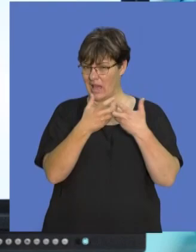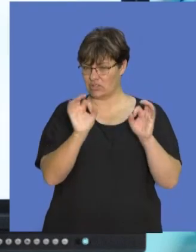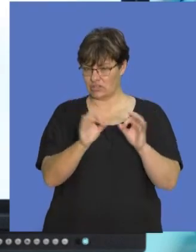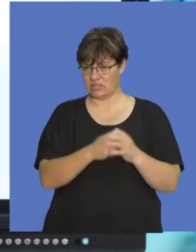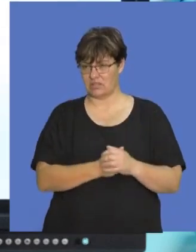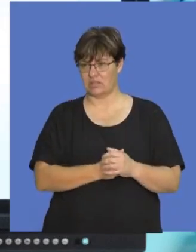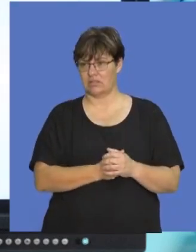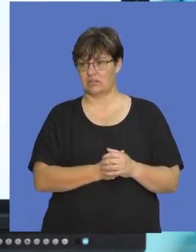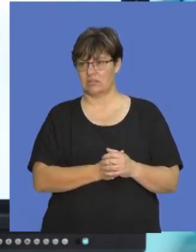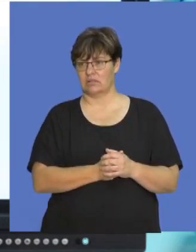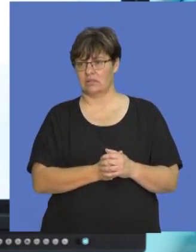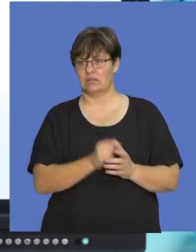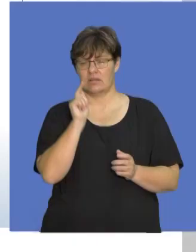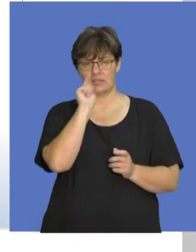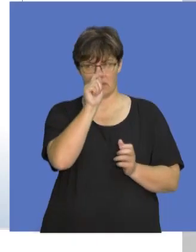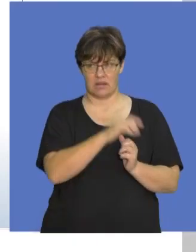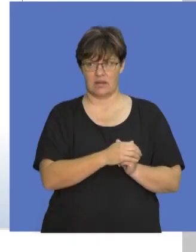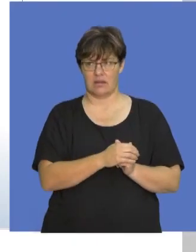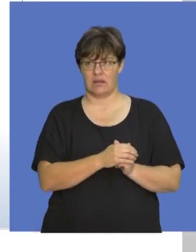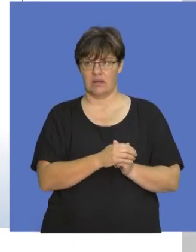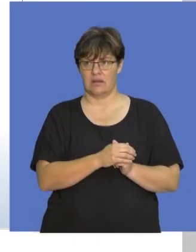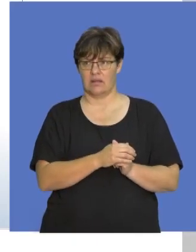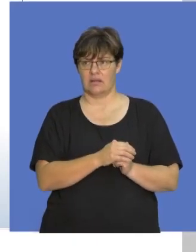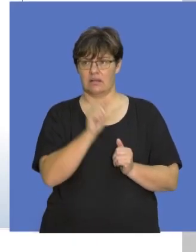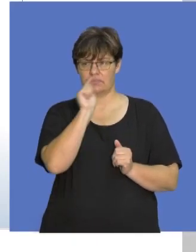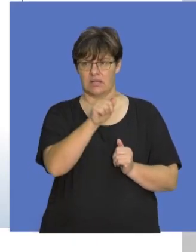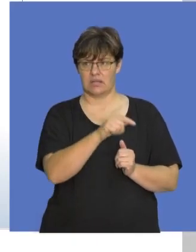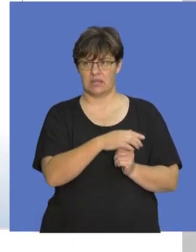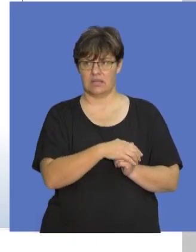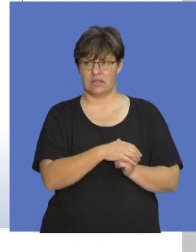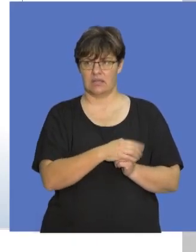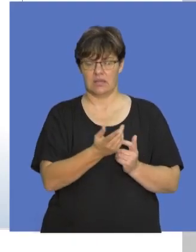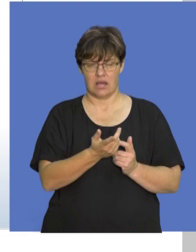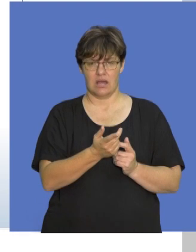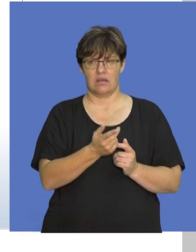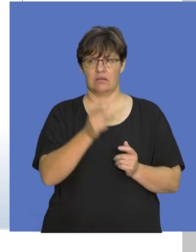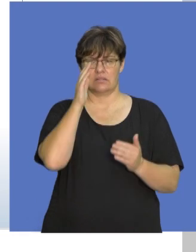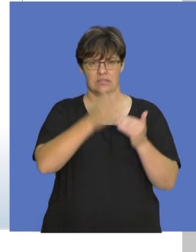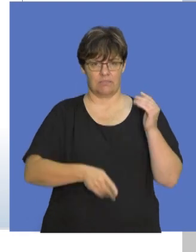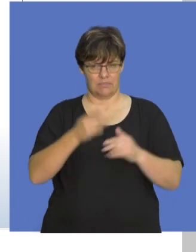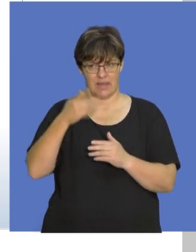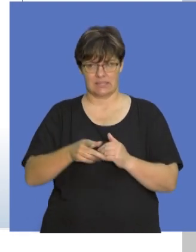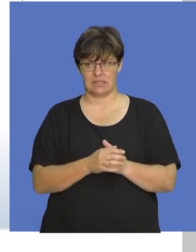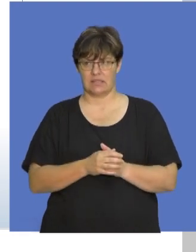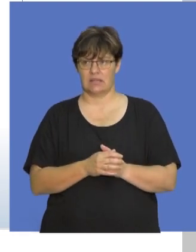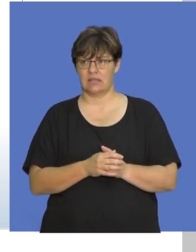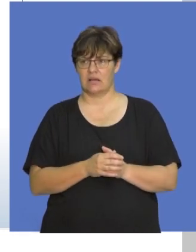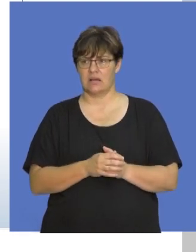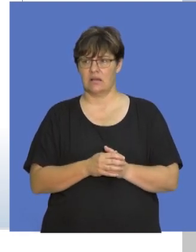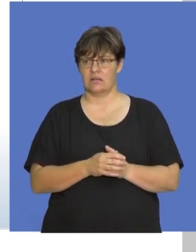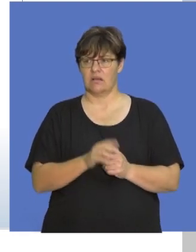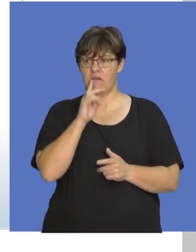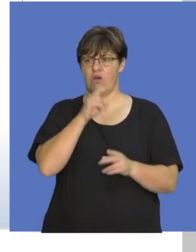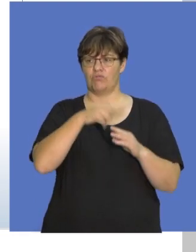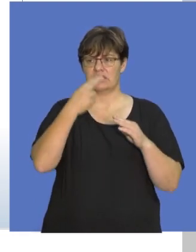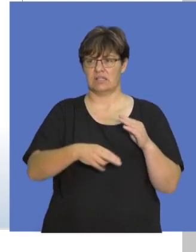see how closely those are matched together. So let's spin for 900, and let's hope that we're going to get there, and we're going to